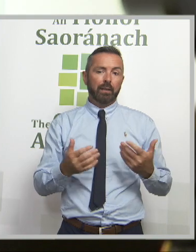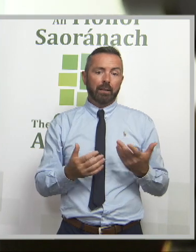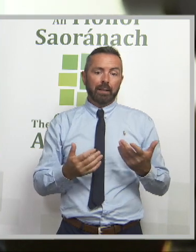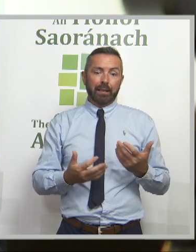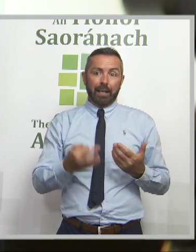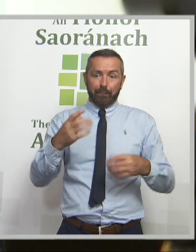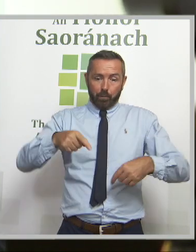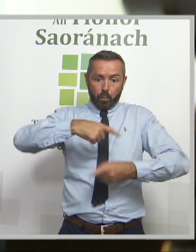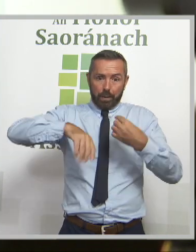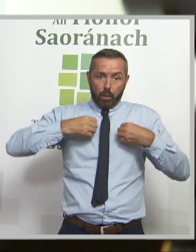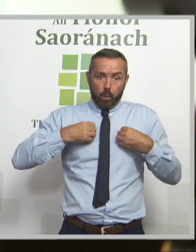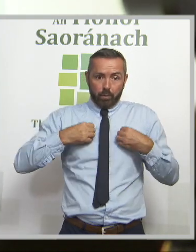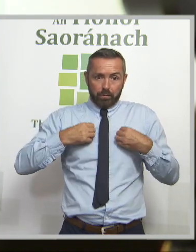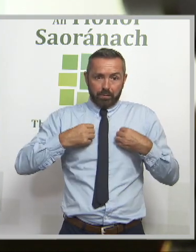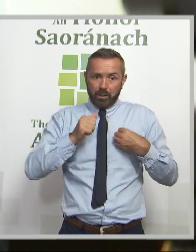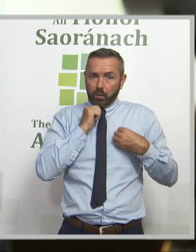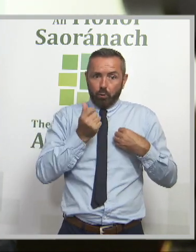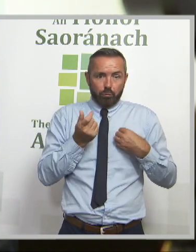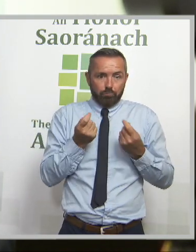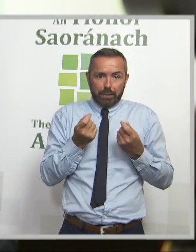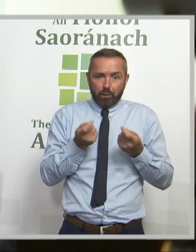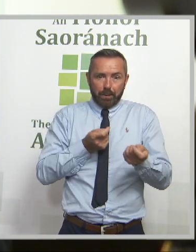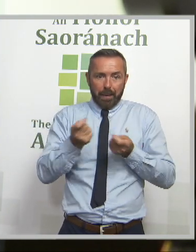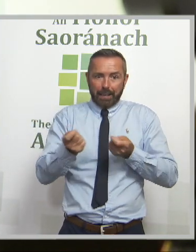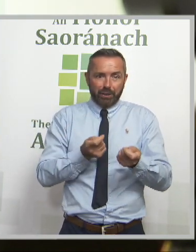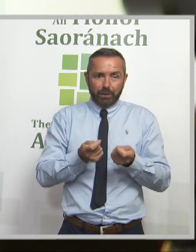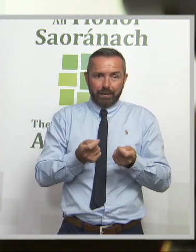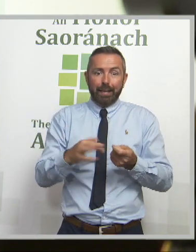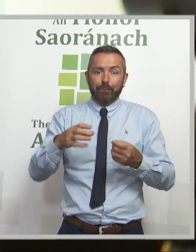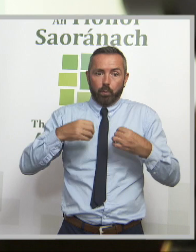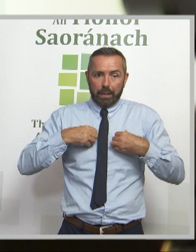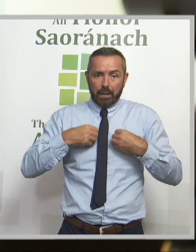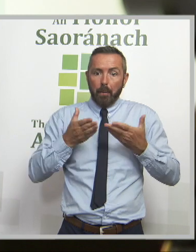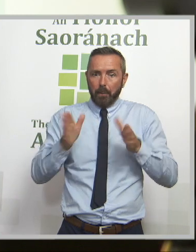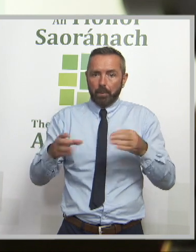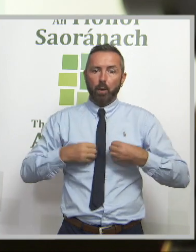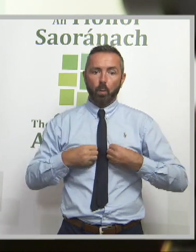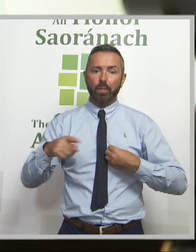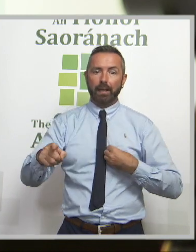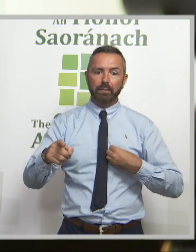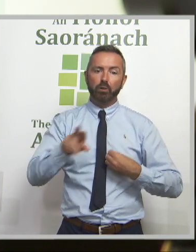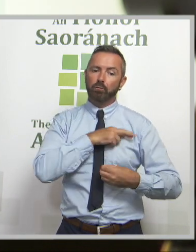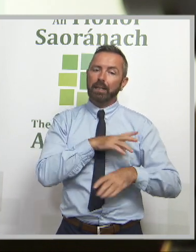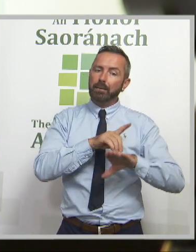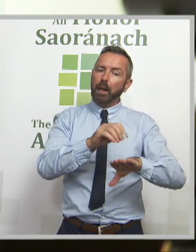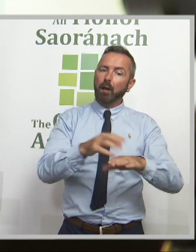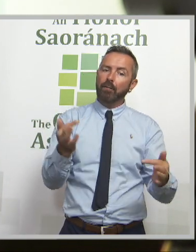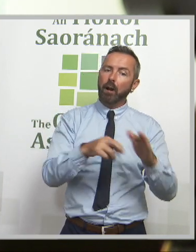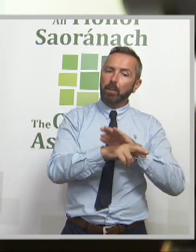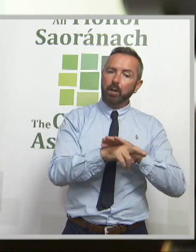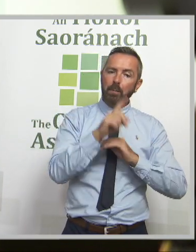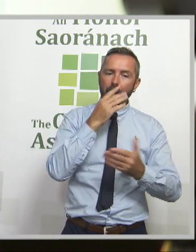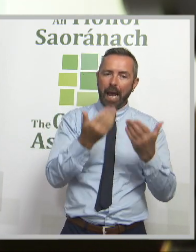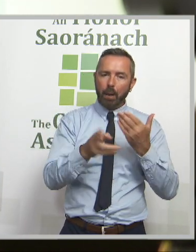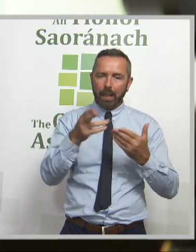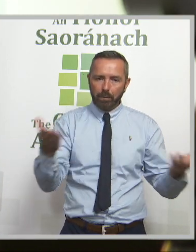eating because we wouldn't have the resources to actually manage the land to the extent that depends on farmers. The question for me is how do we engage the